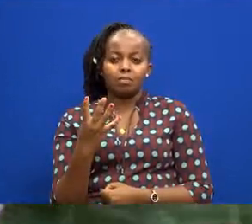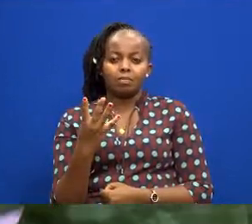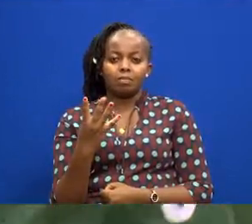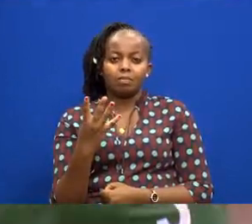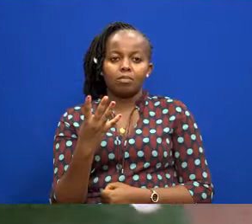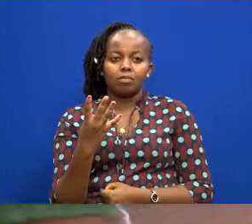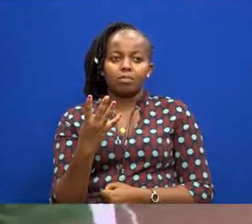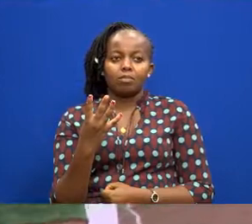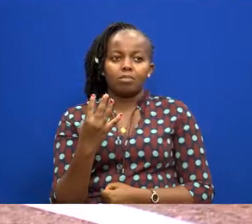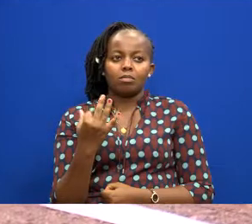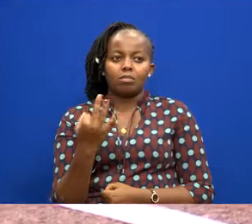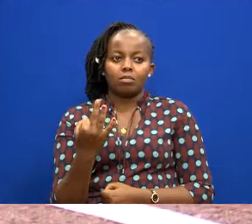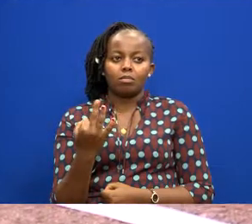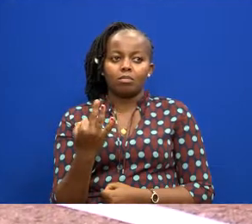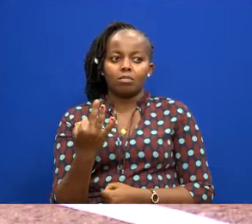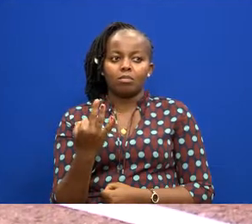3,